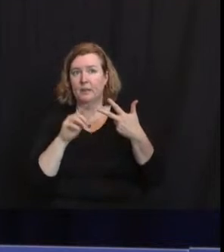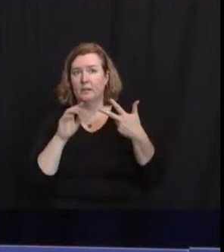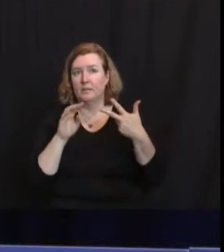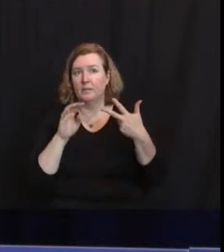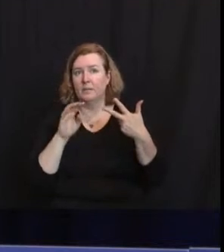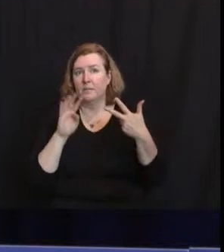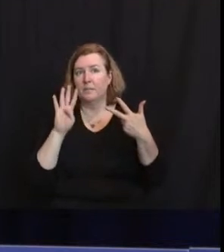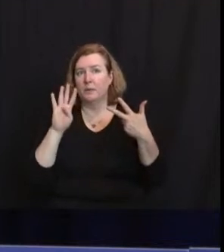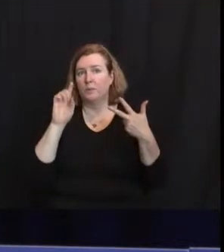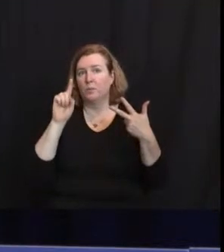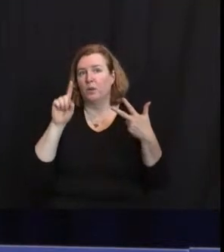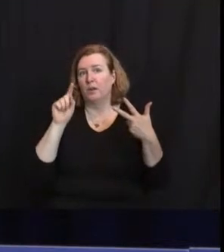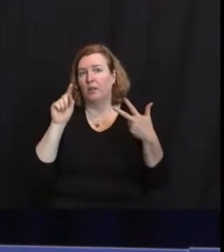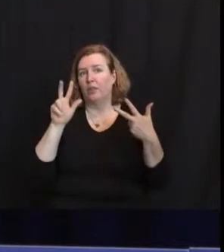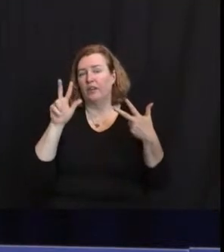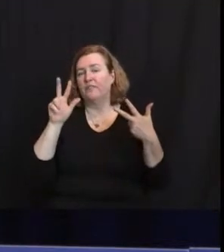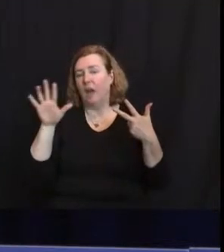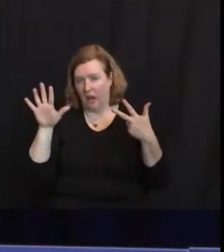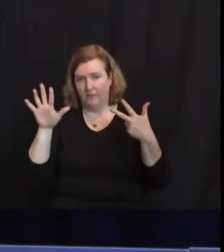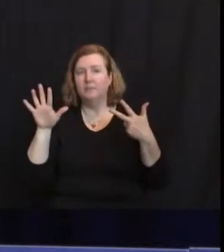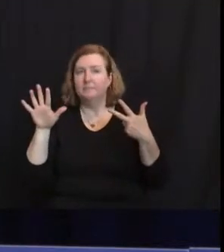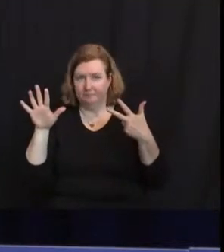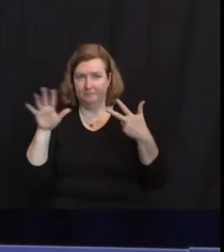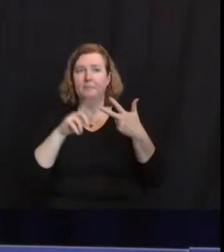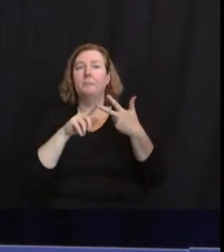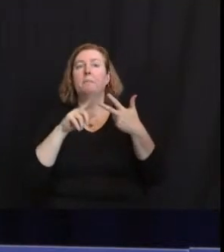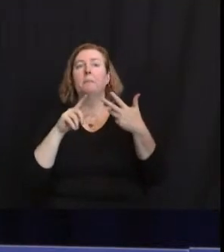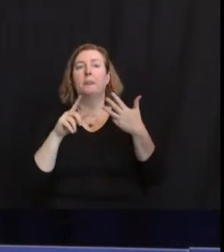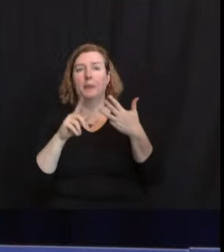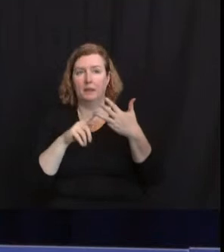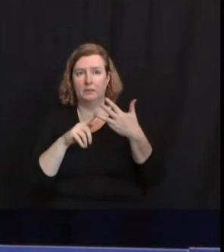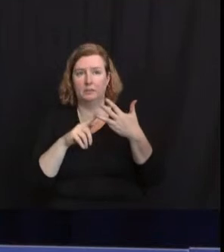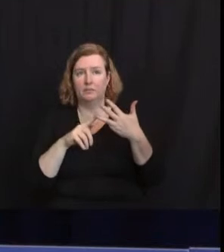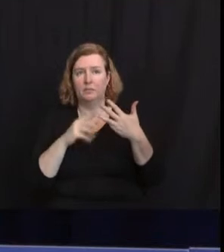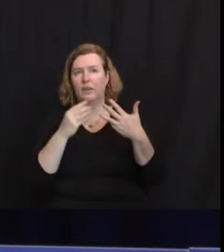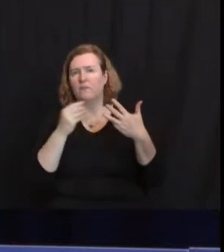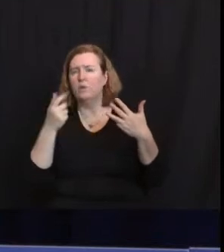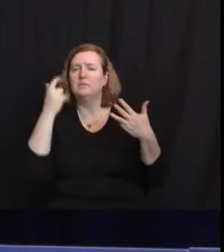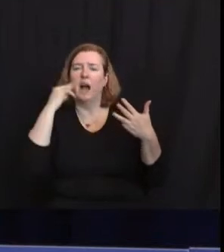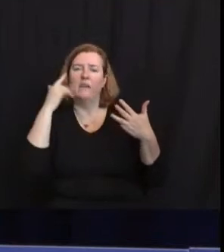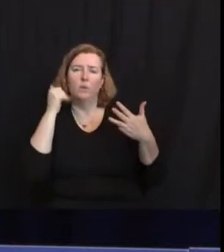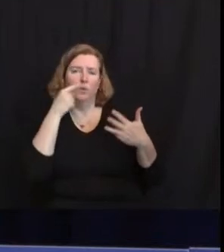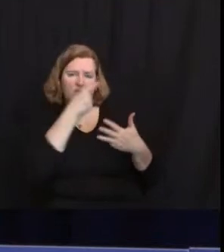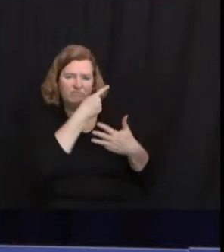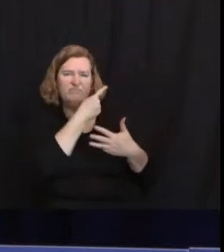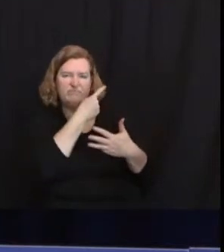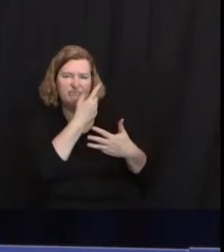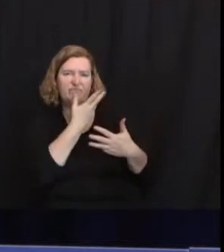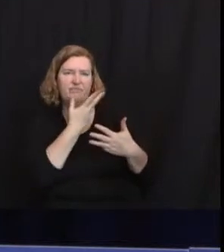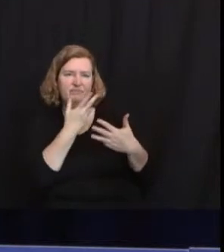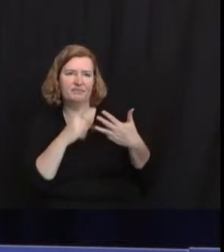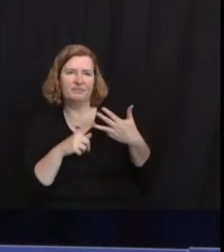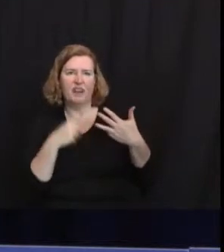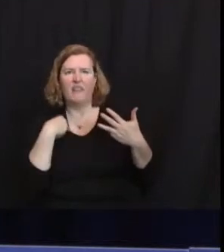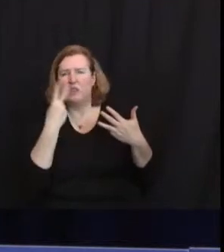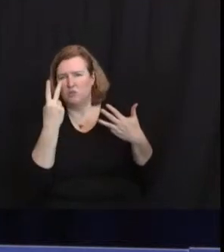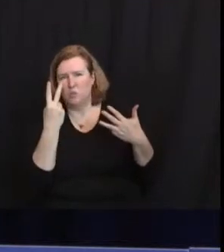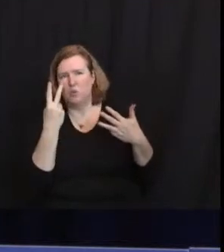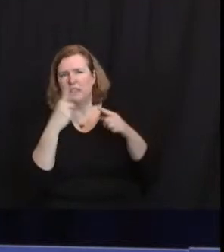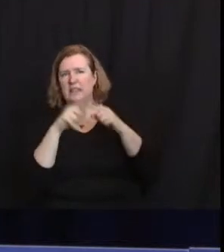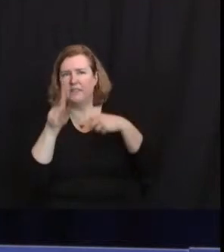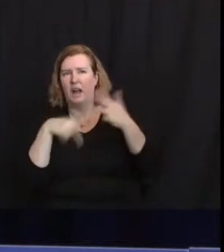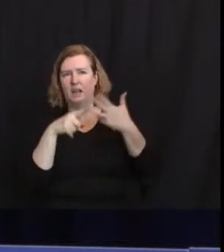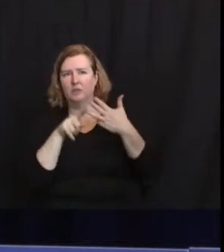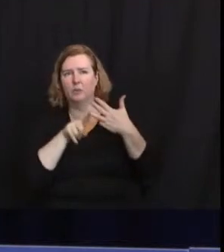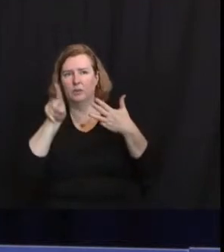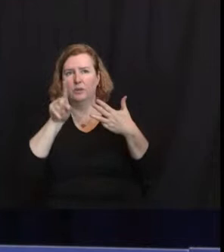B1.351, and 10 reports of the California variants, which are classified at 2 levels, B1.427